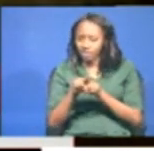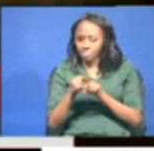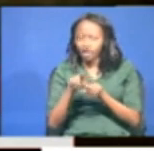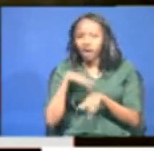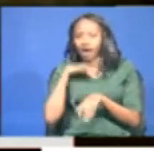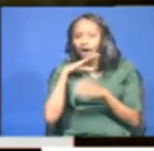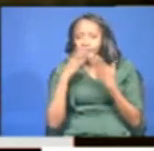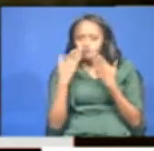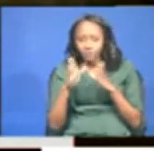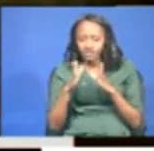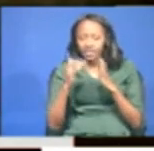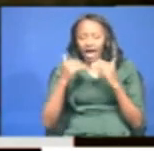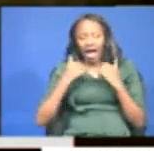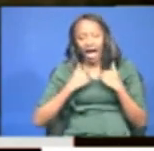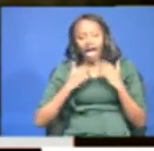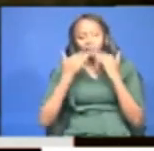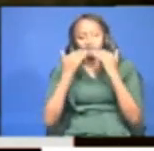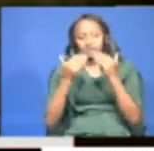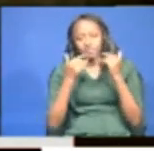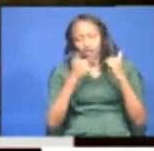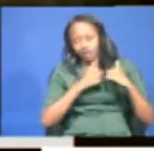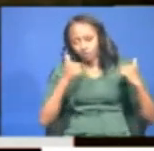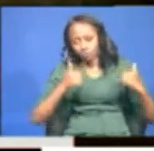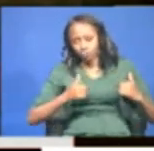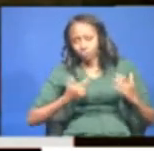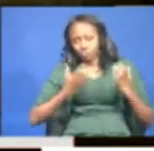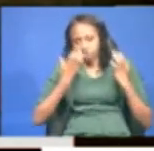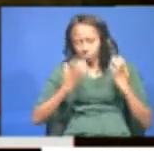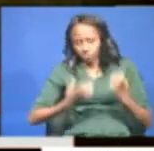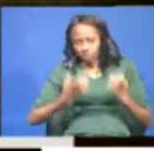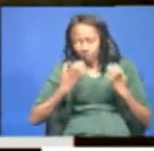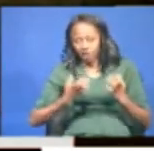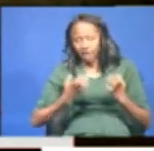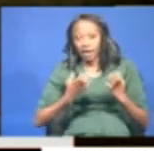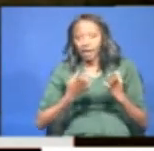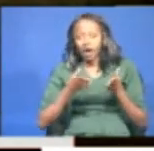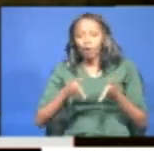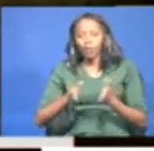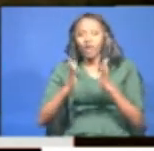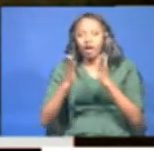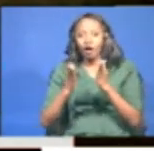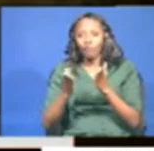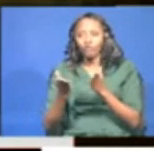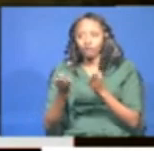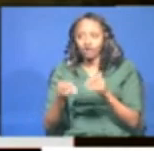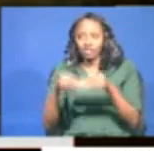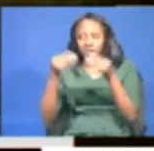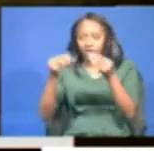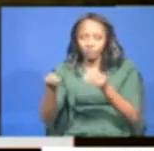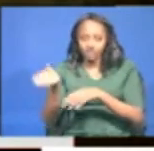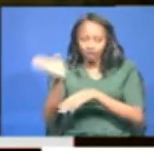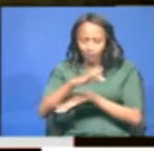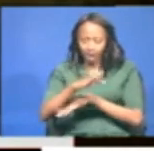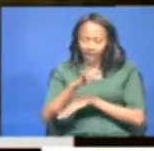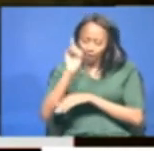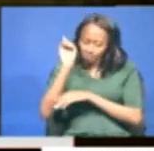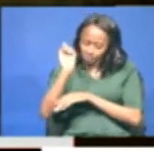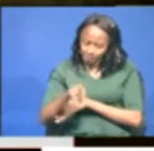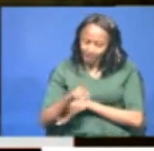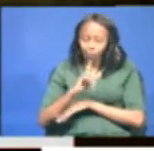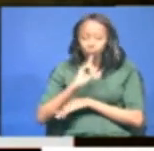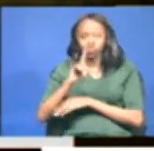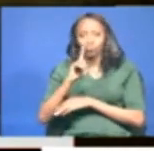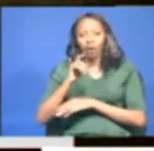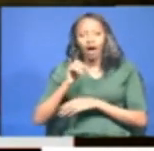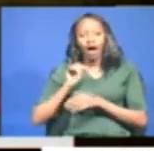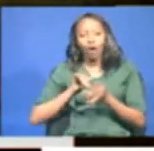to him. And as a way of giving back, I'll make sure that his wife, who has been